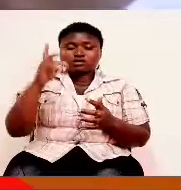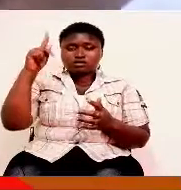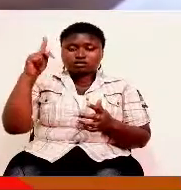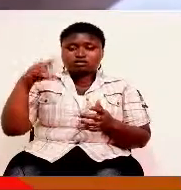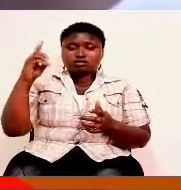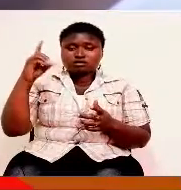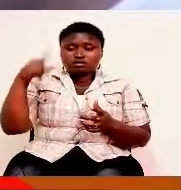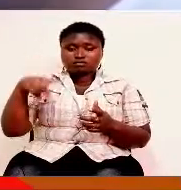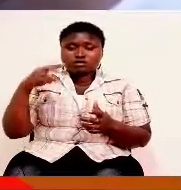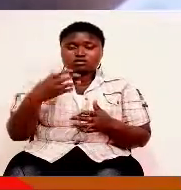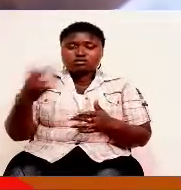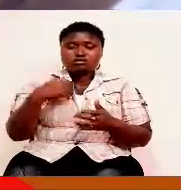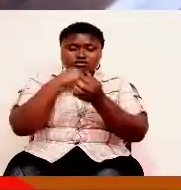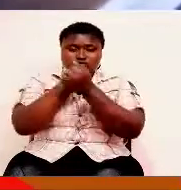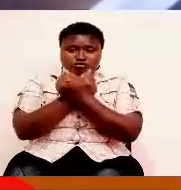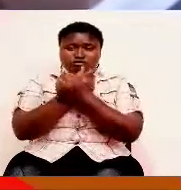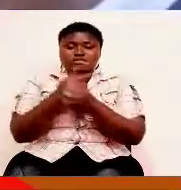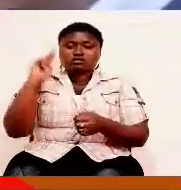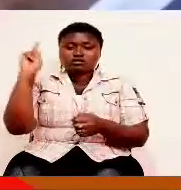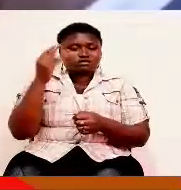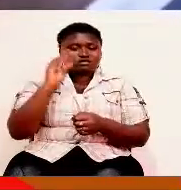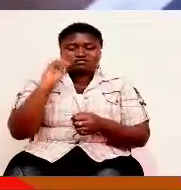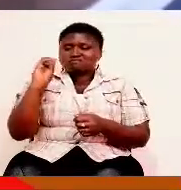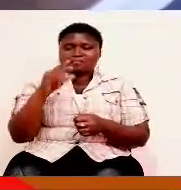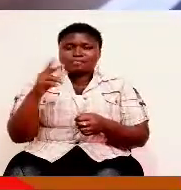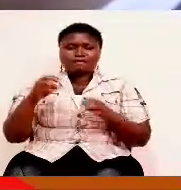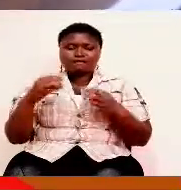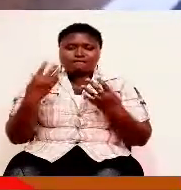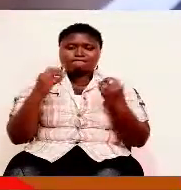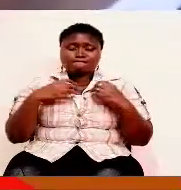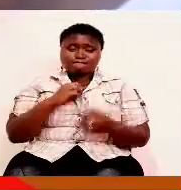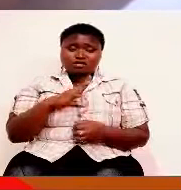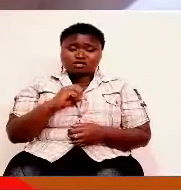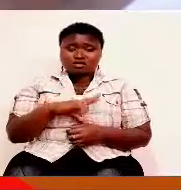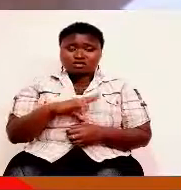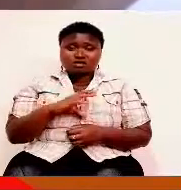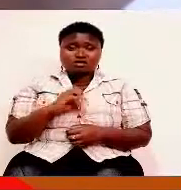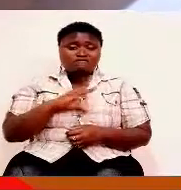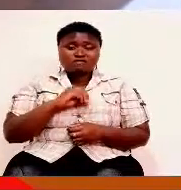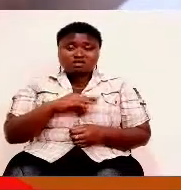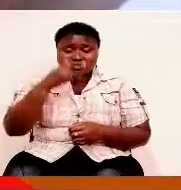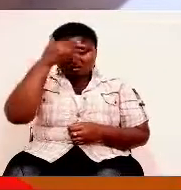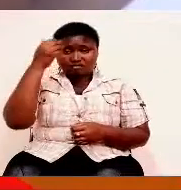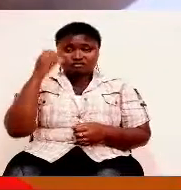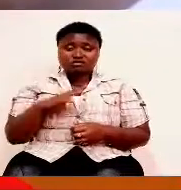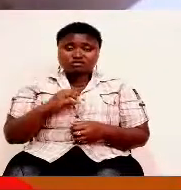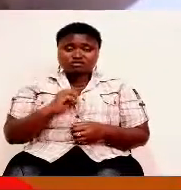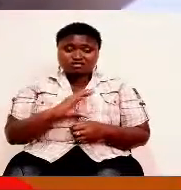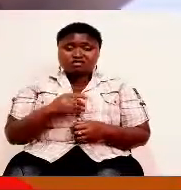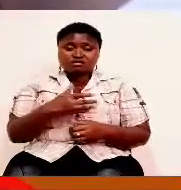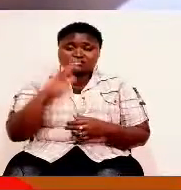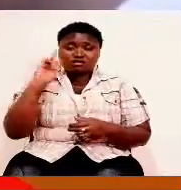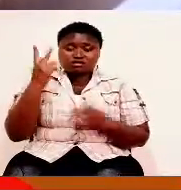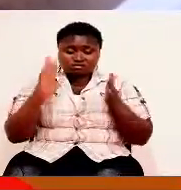time Kenya cannot afford the panic na tumbo joto hilo ambalo wanaweka wananchi kwa wakati huu, kuweka